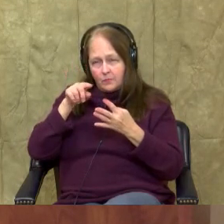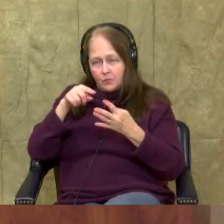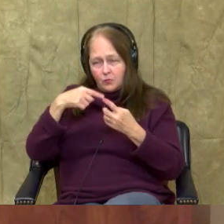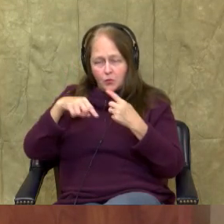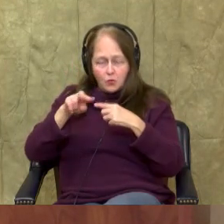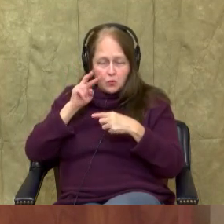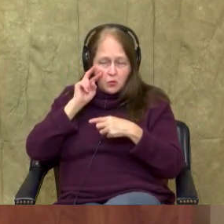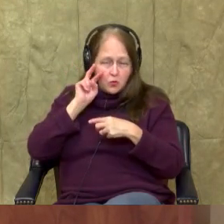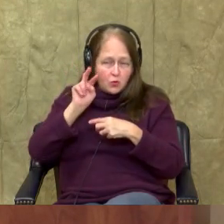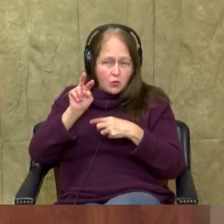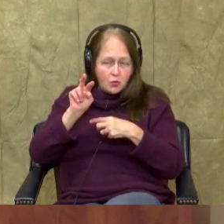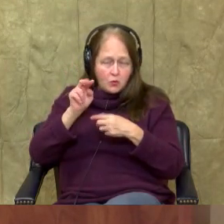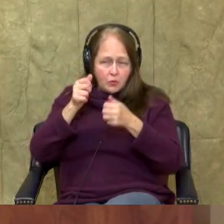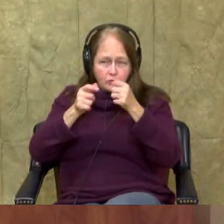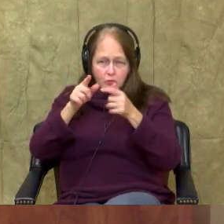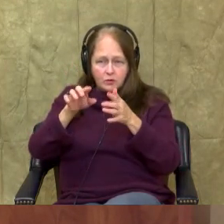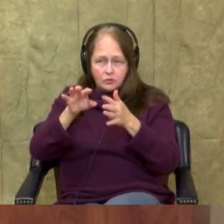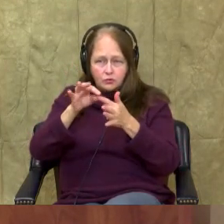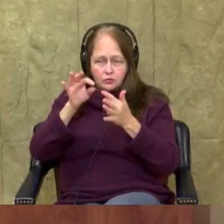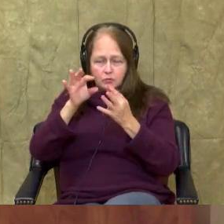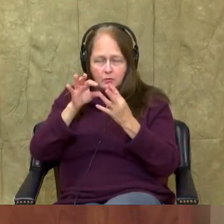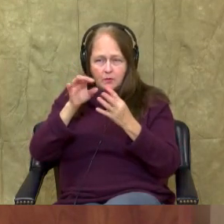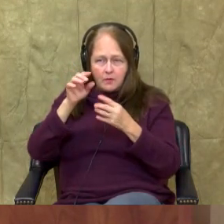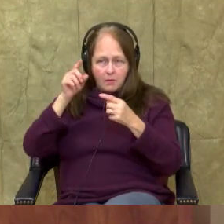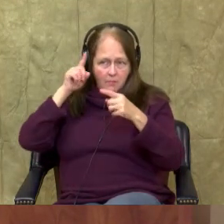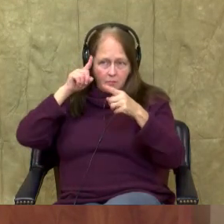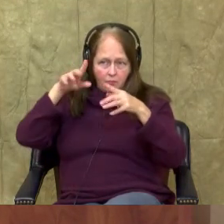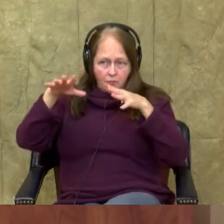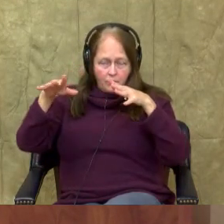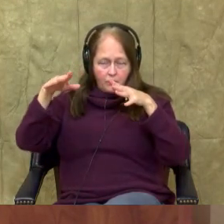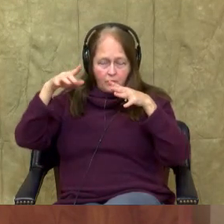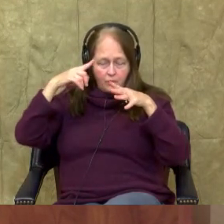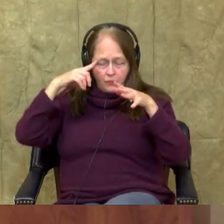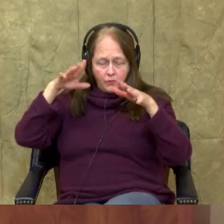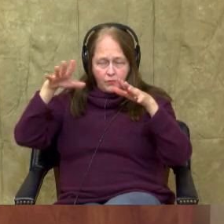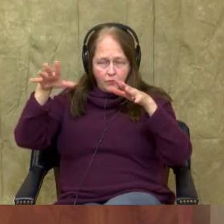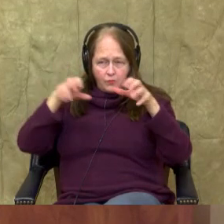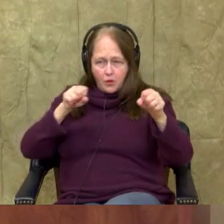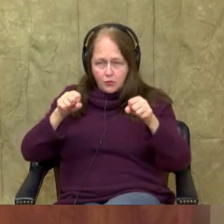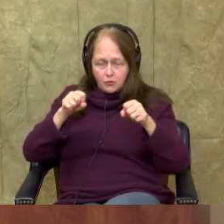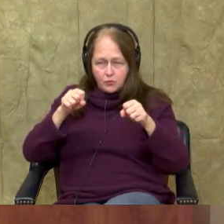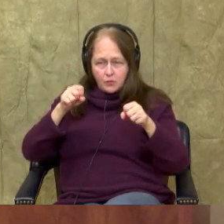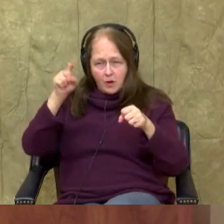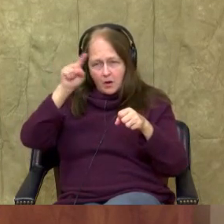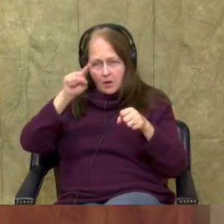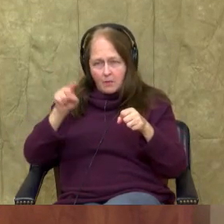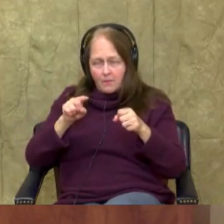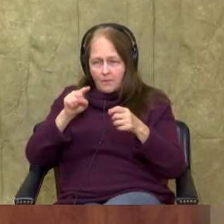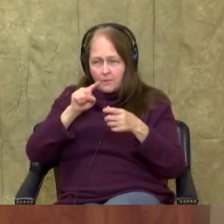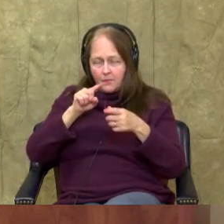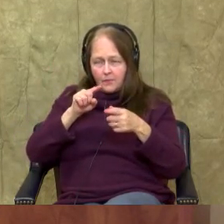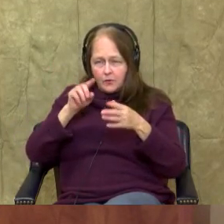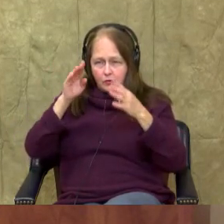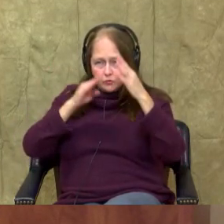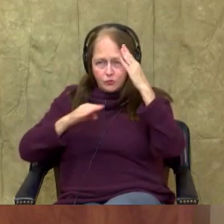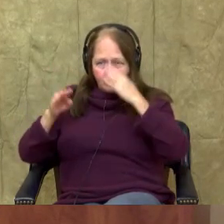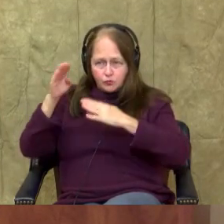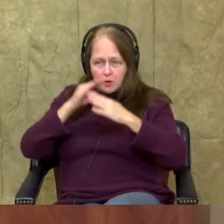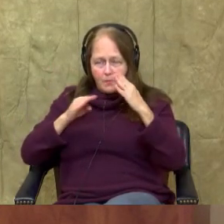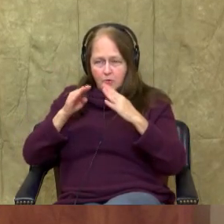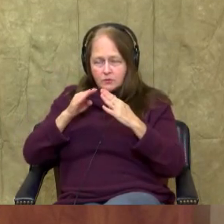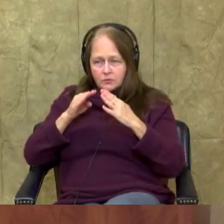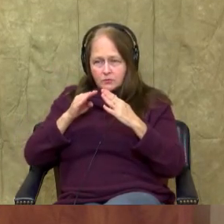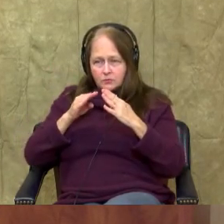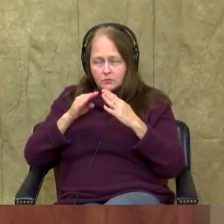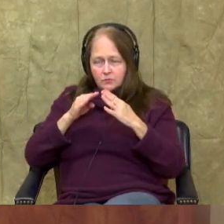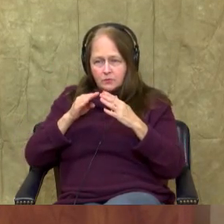back and you look, it talks about thunder, yes, a clap of surprise. All right, it talks about troubles, or it